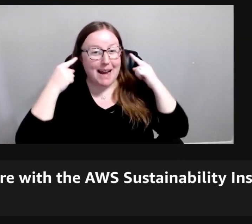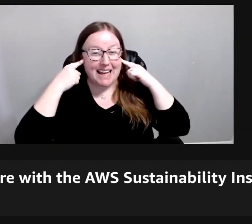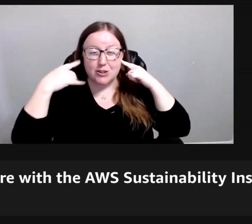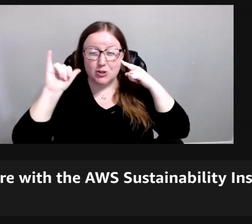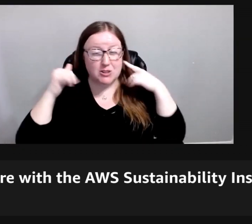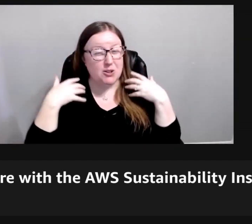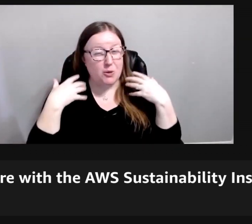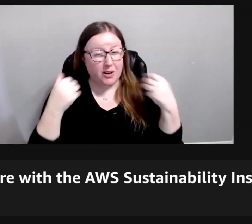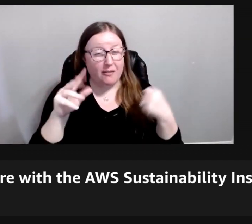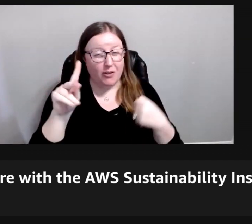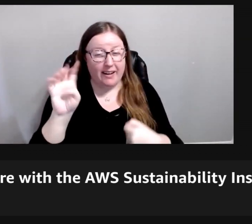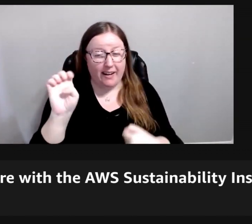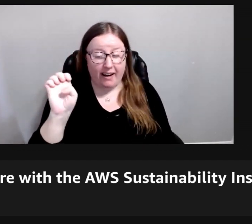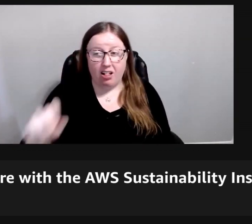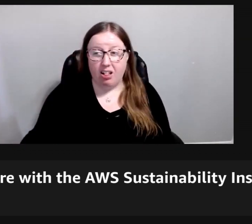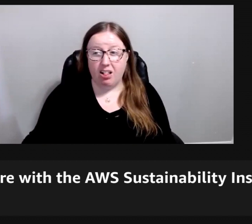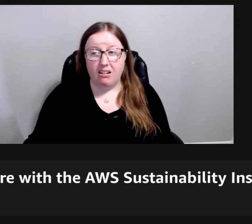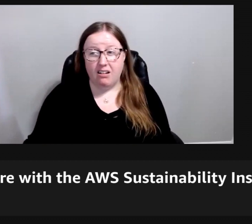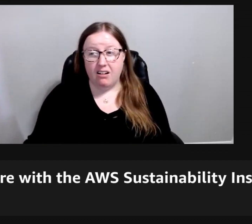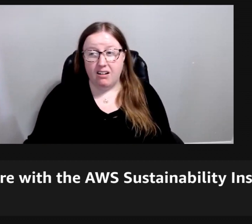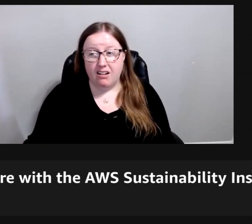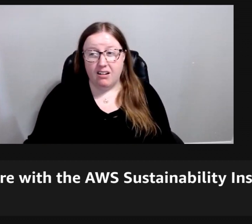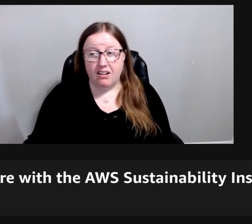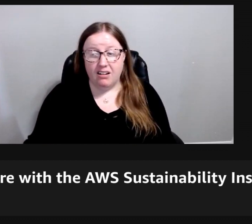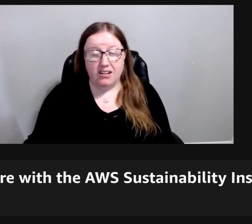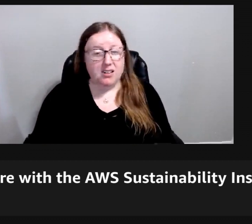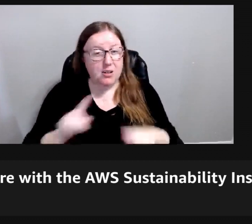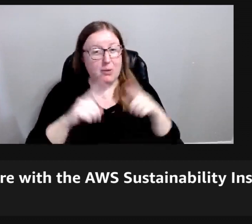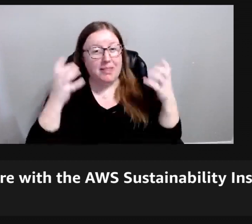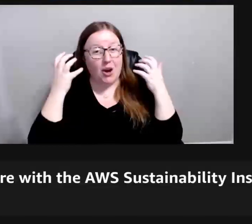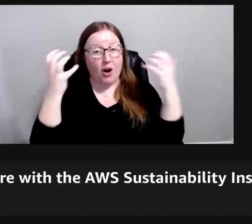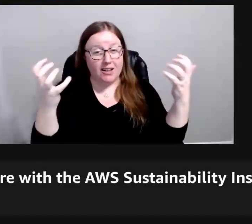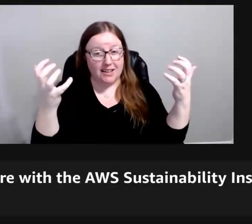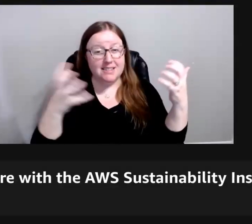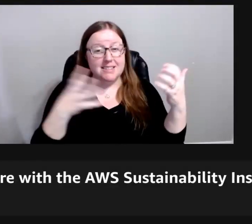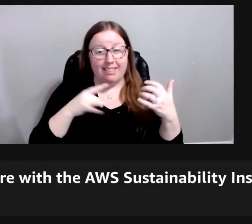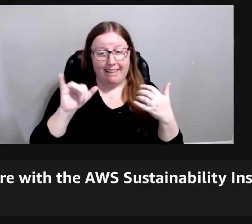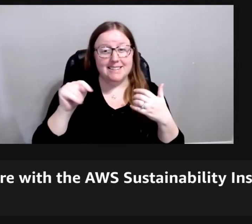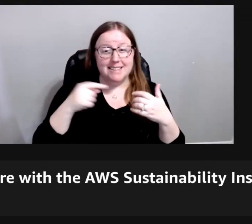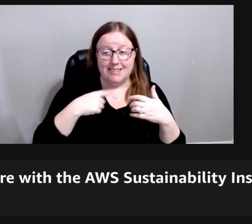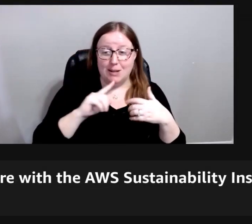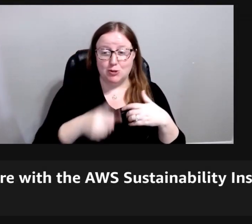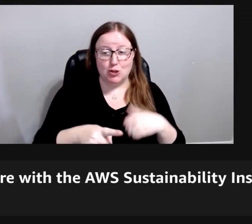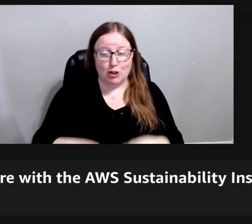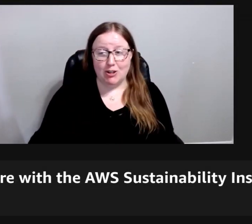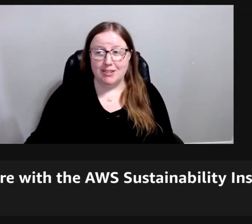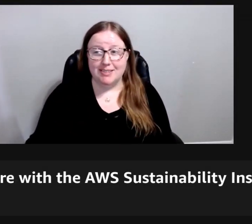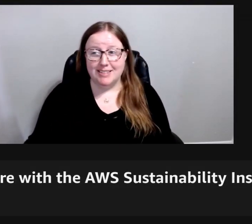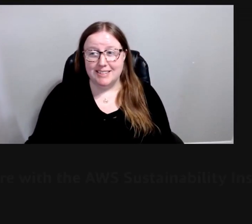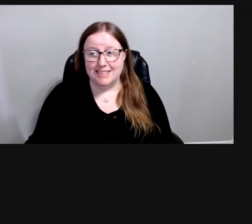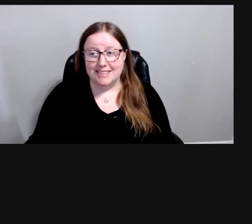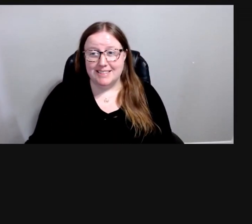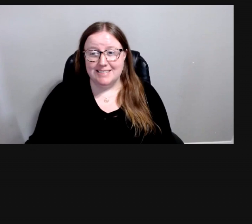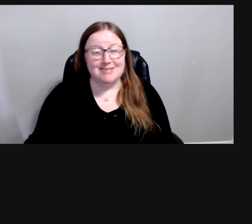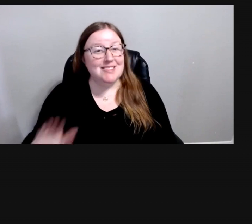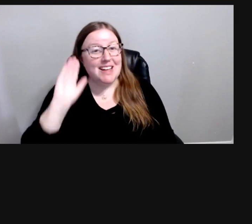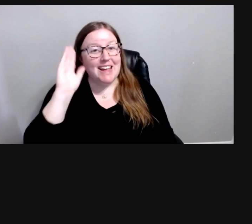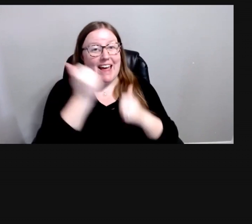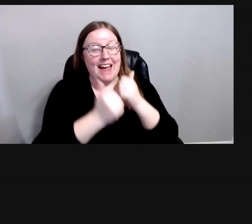recovering, Kyle, but the audience likes it, I'm sure. I thought I was muted. And everyone seems to